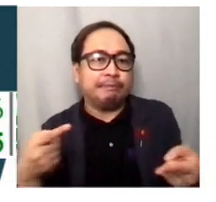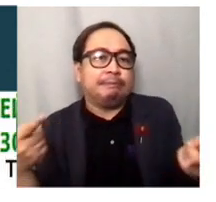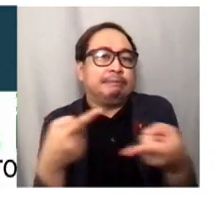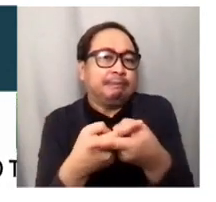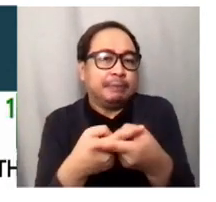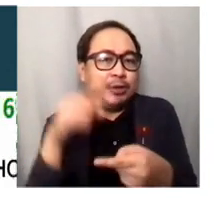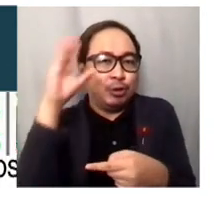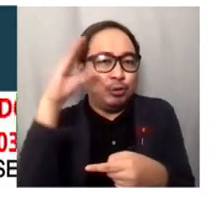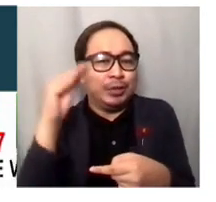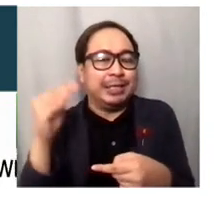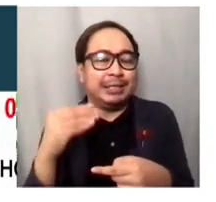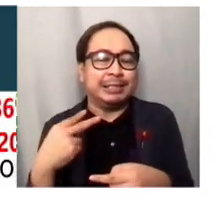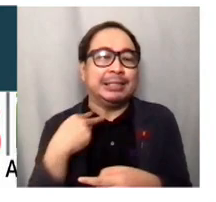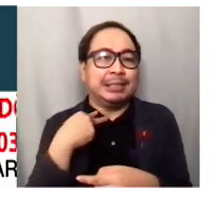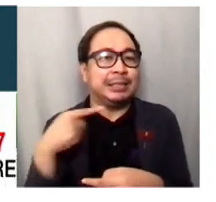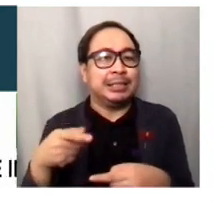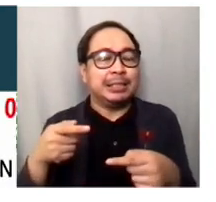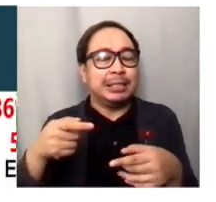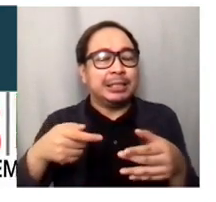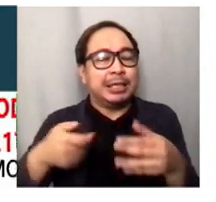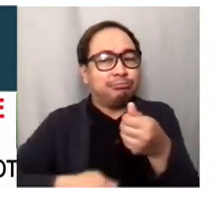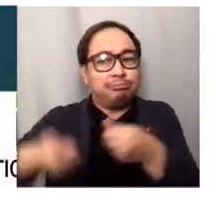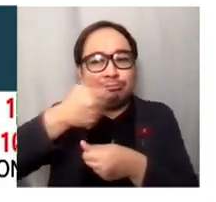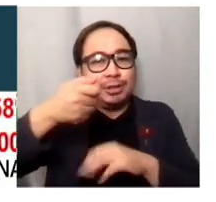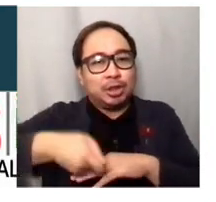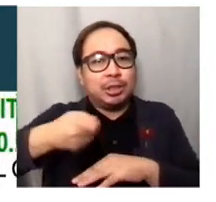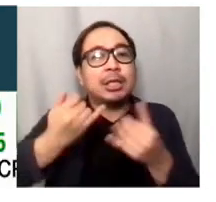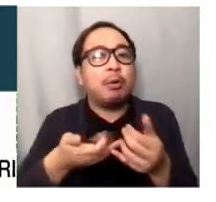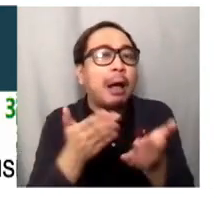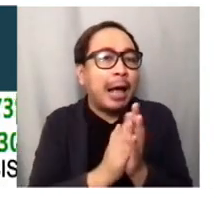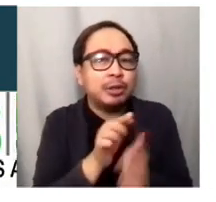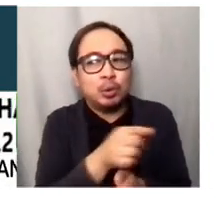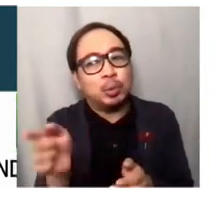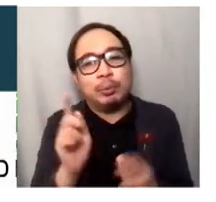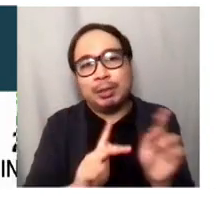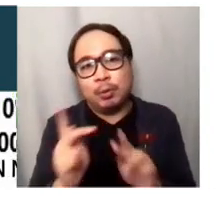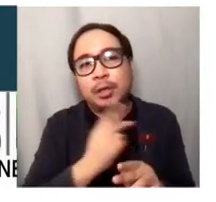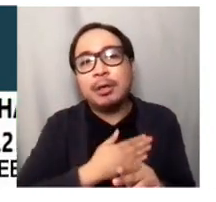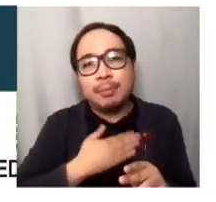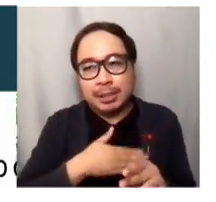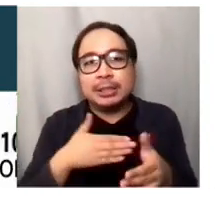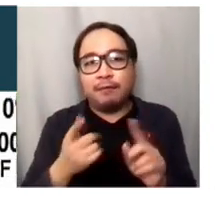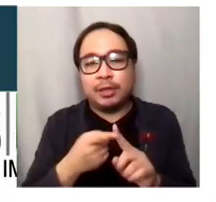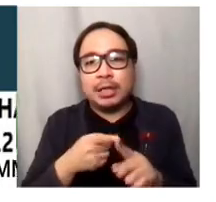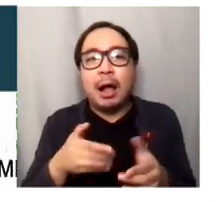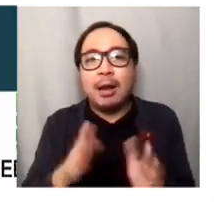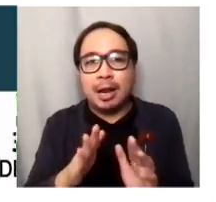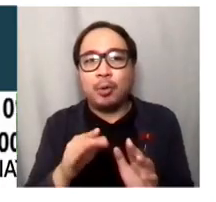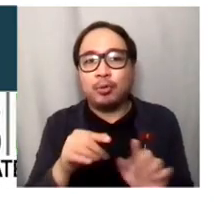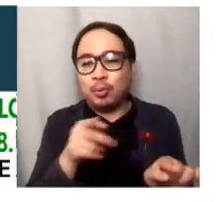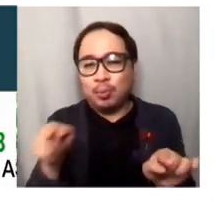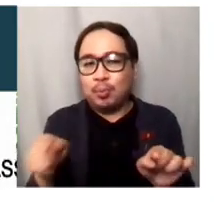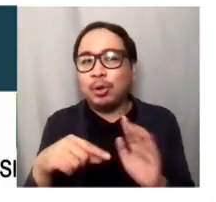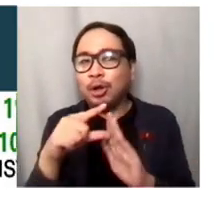they being our members, is calling on the public and all the sides, please allow them to do their jobs properly. If you